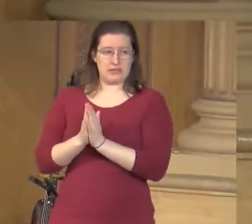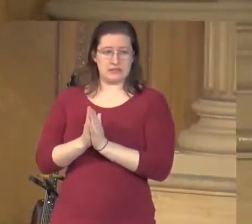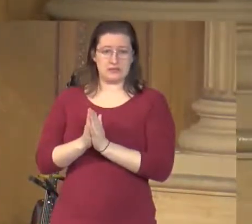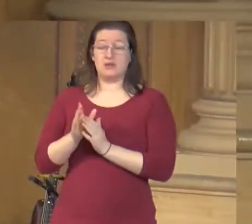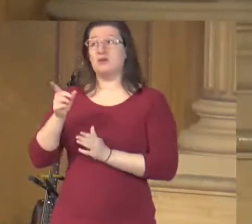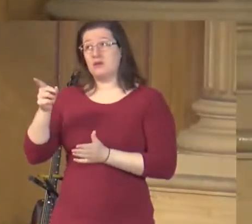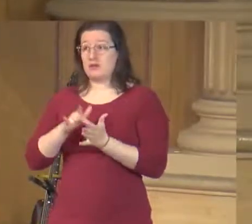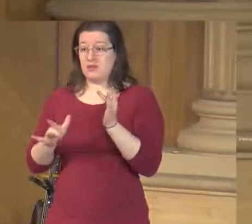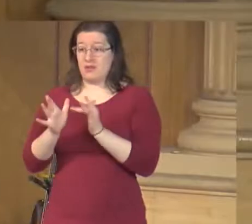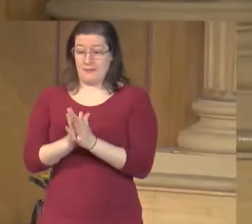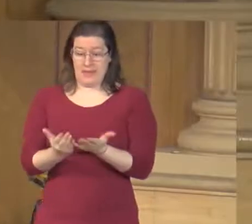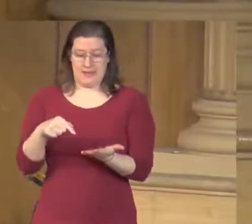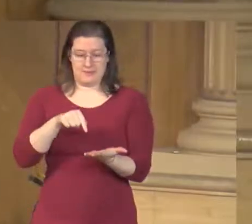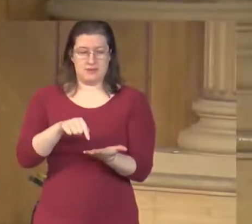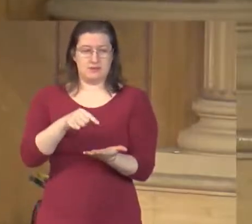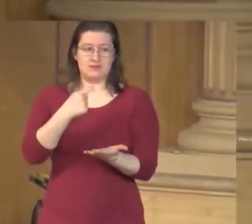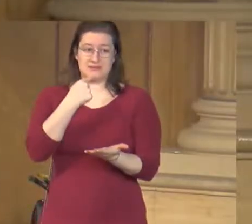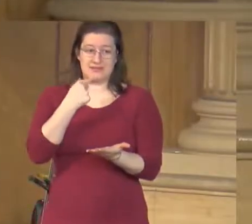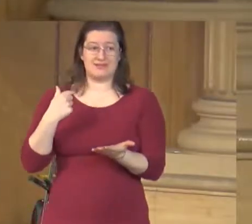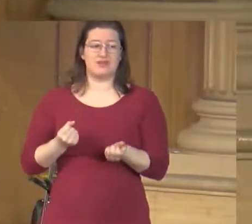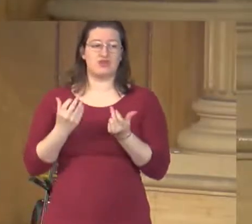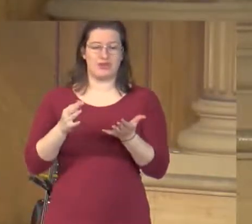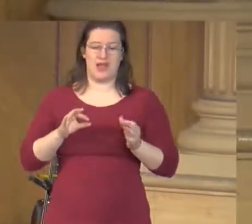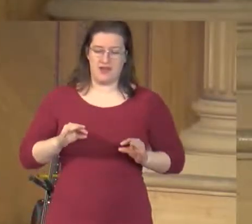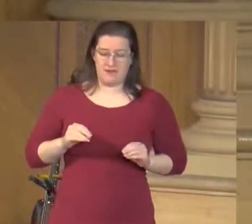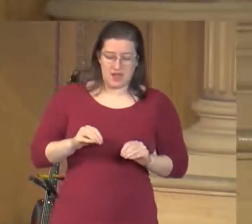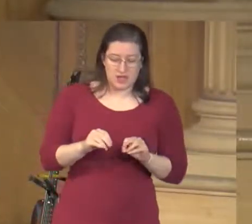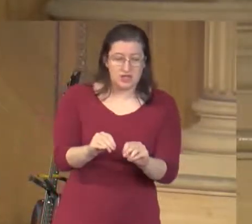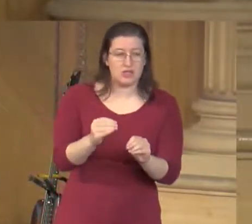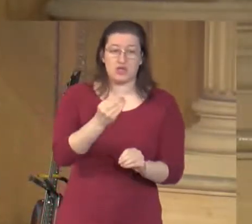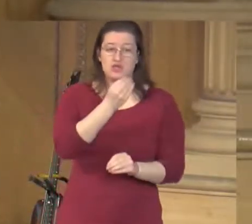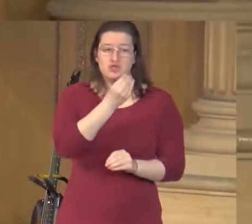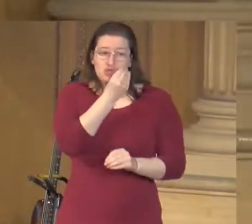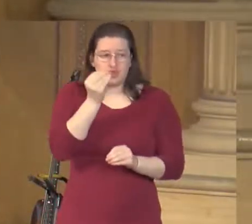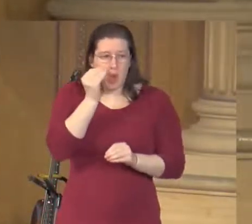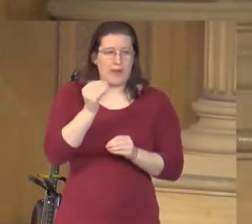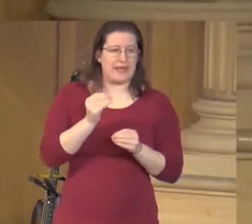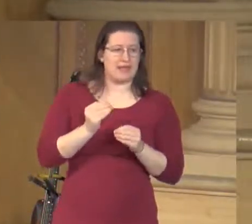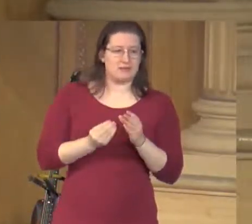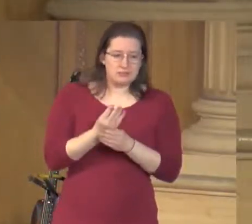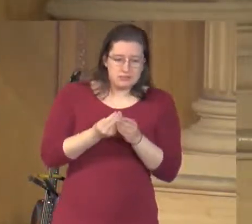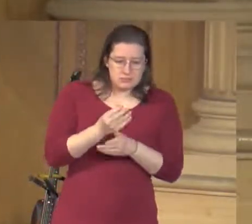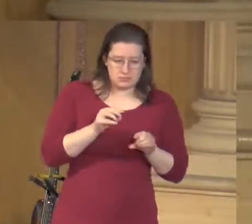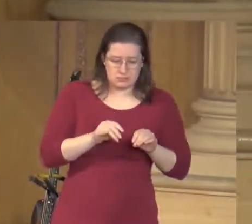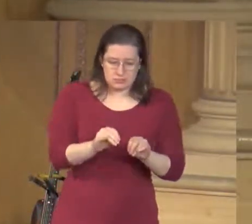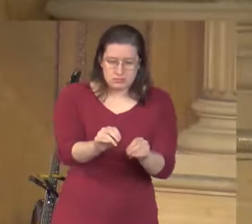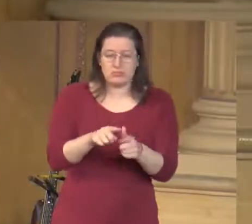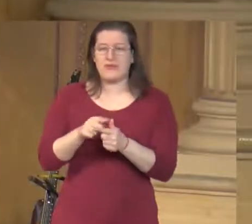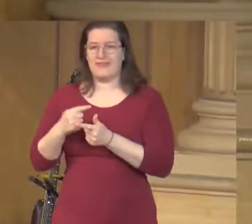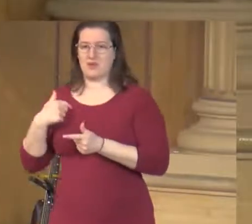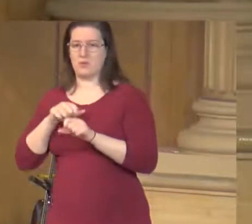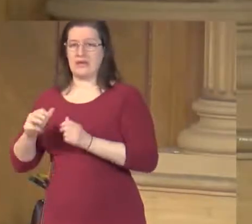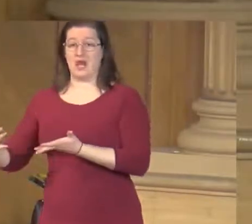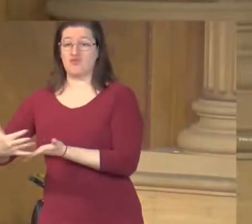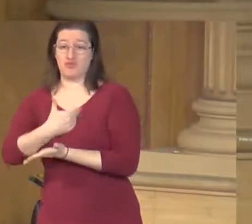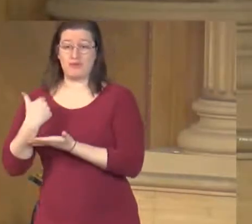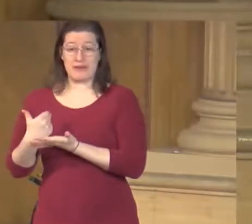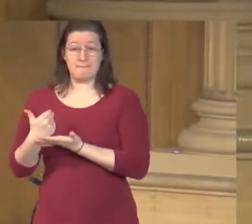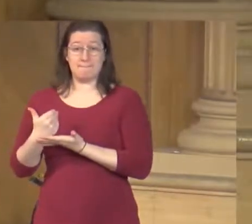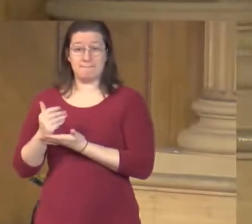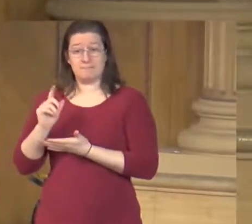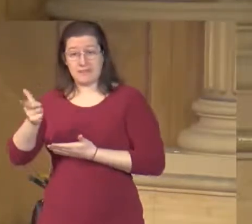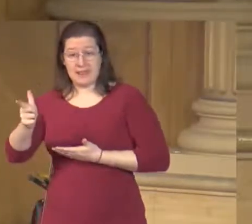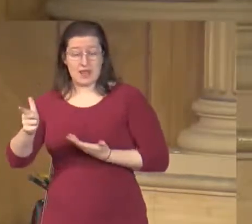reaping. There are a lot of truisms in the Bible where the Bible tells us the way things normally are, that where it's not giving us an airtight guarantee,